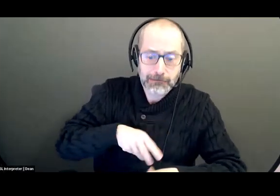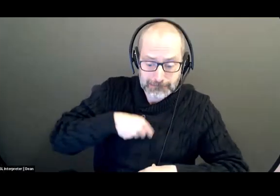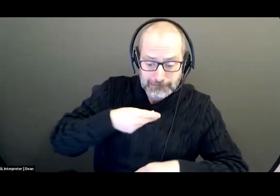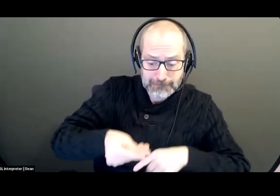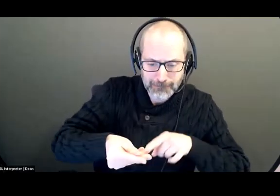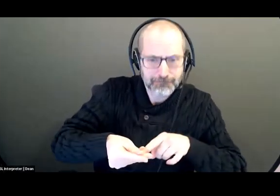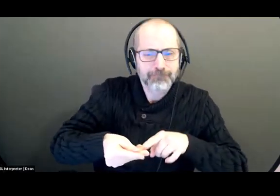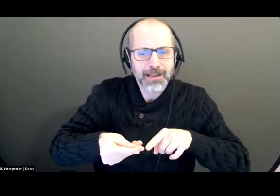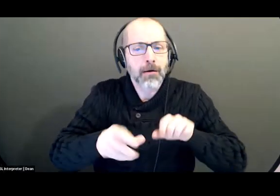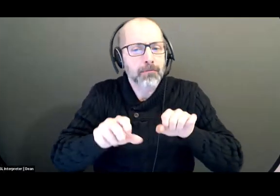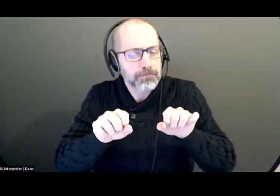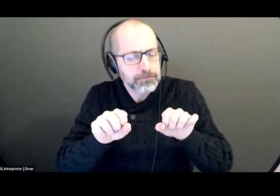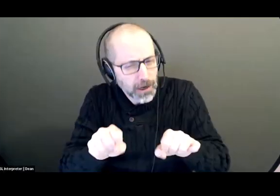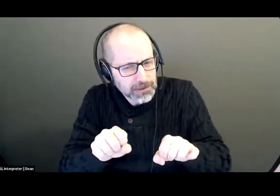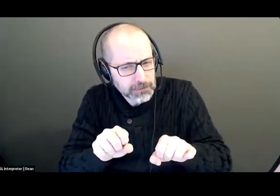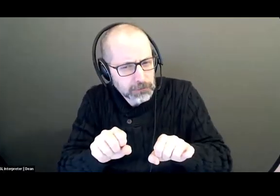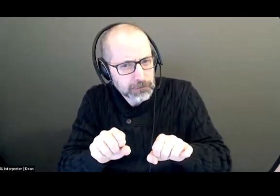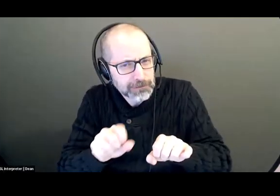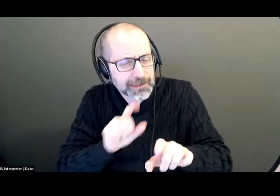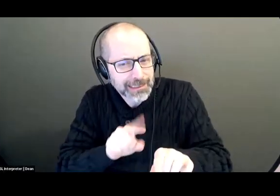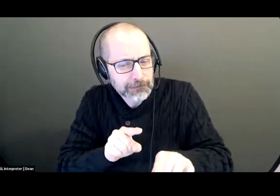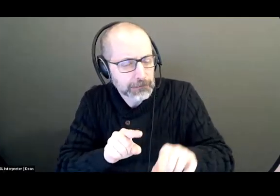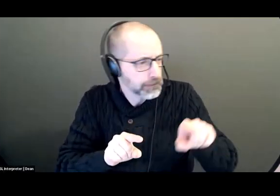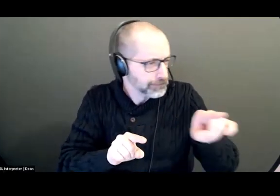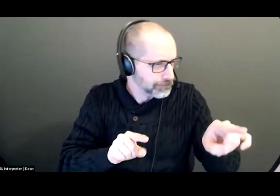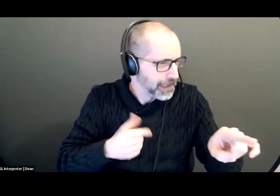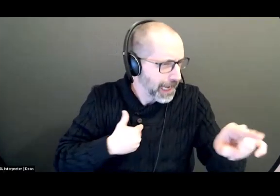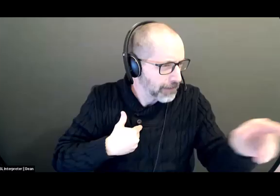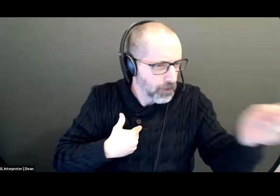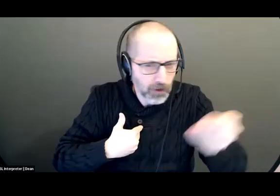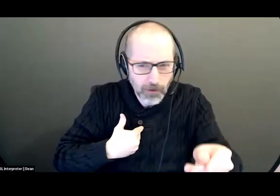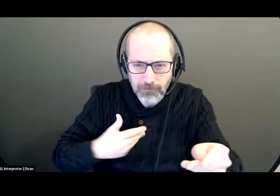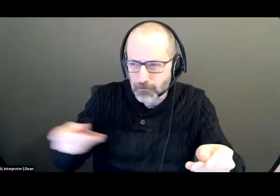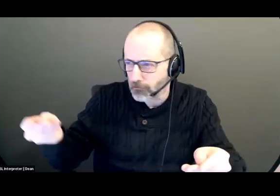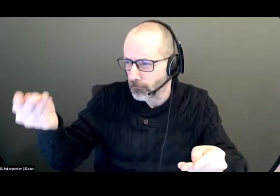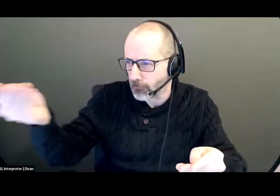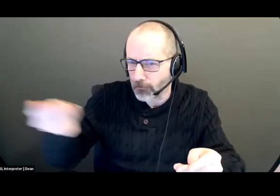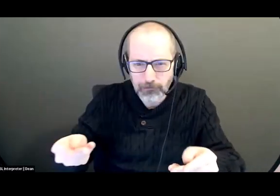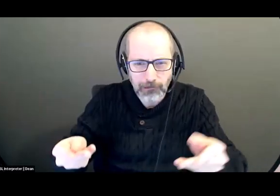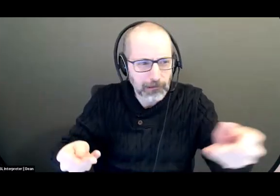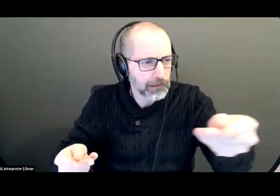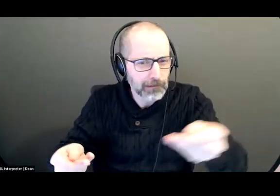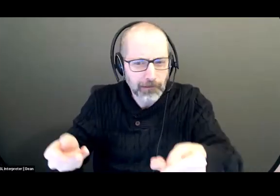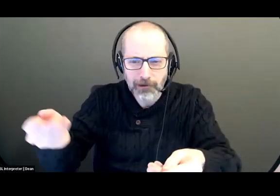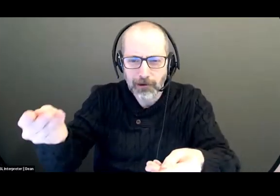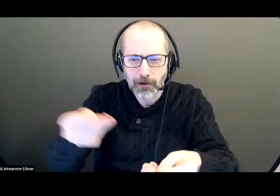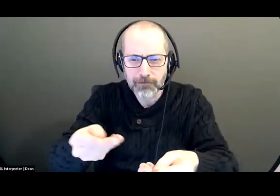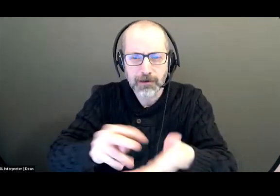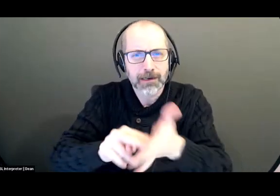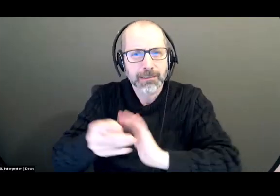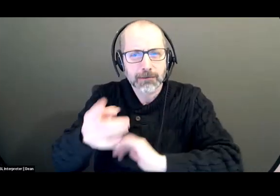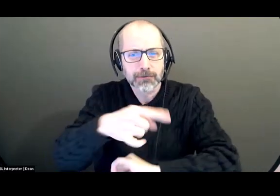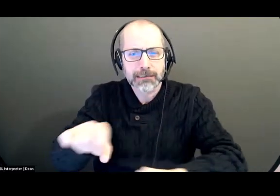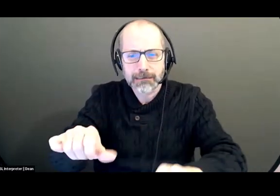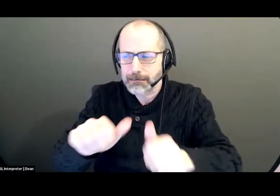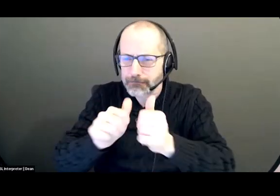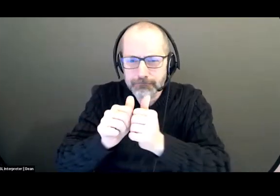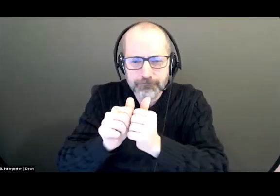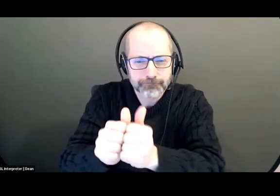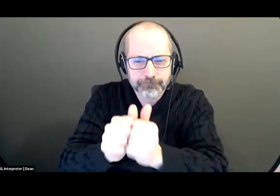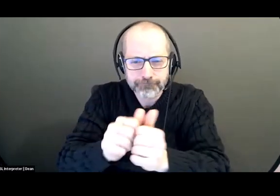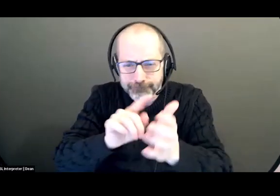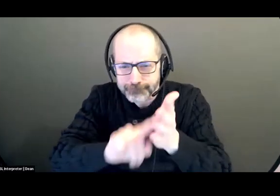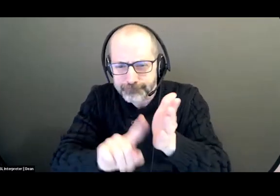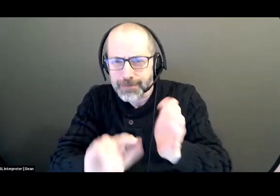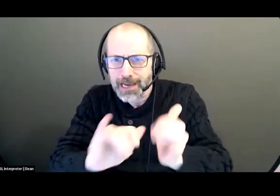possible answers. We're not necessarily the one with the correct solutions. We have possible solutions. We have different ways to offer